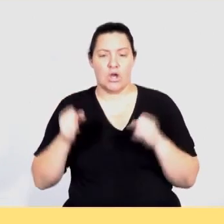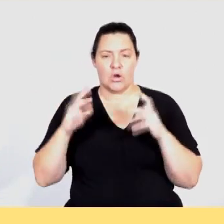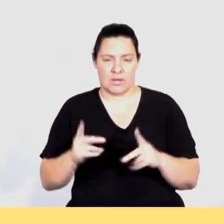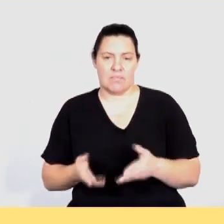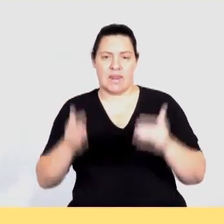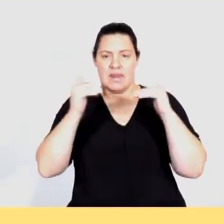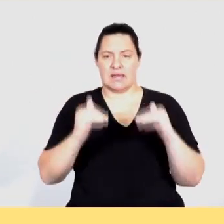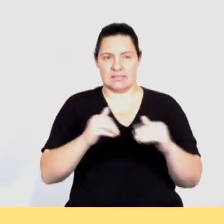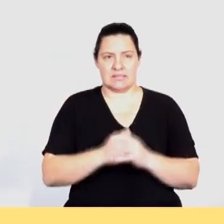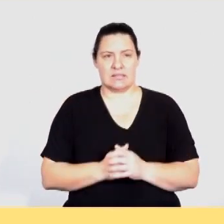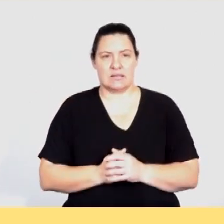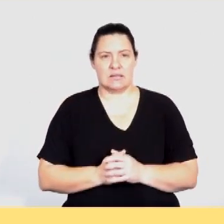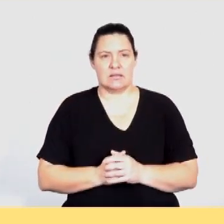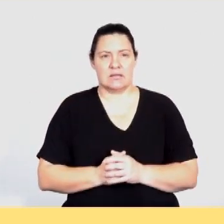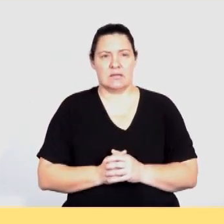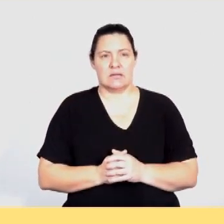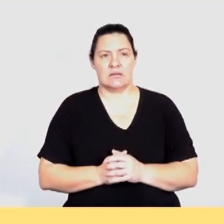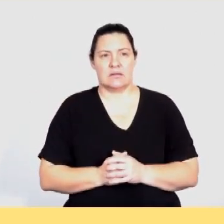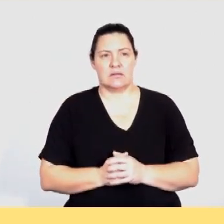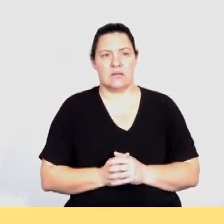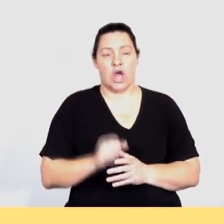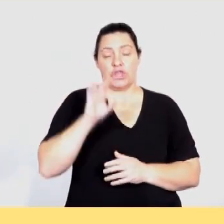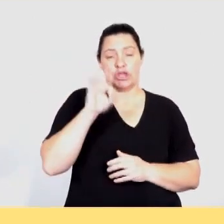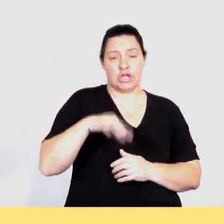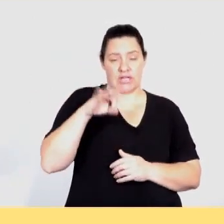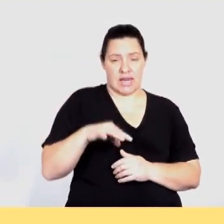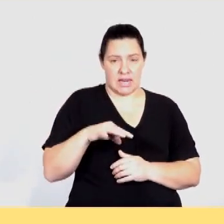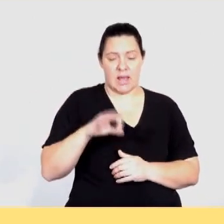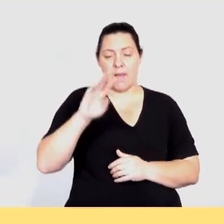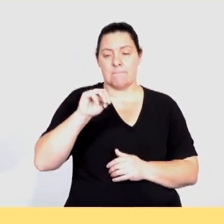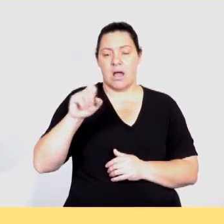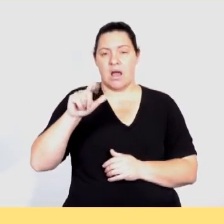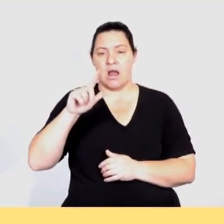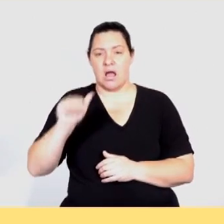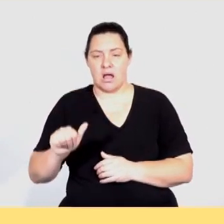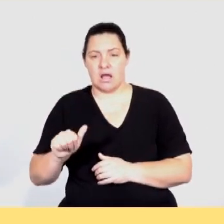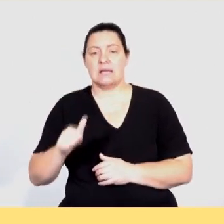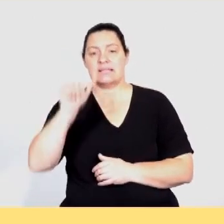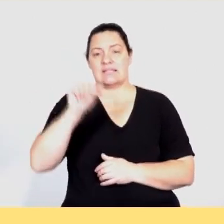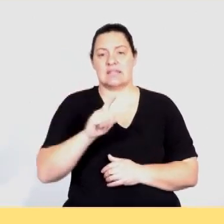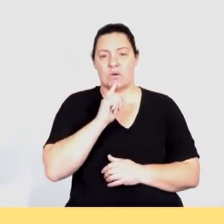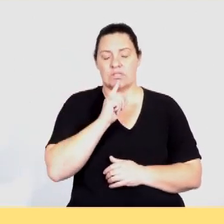42,600. Okay, let's go to the next one. On the 13th, Marla Traders,